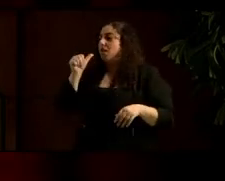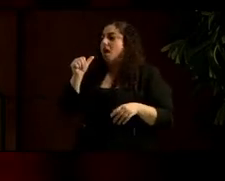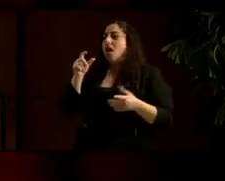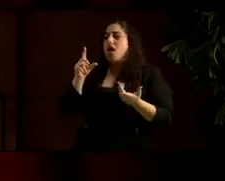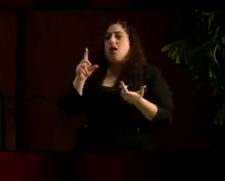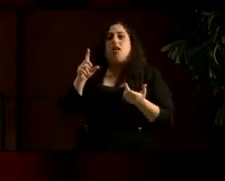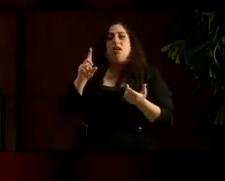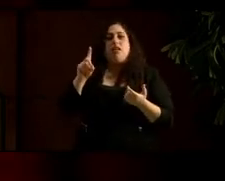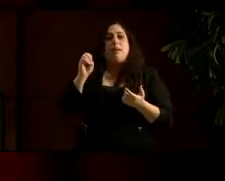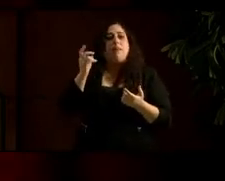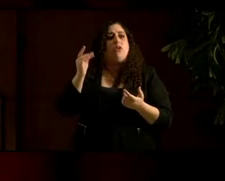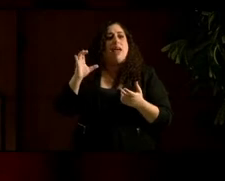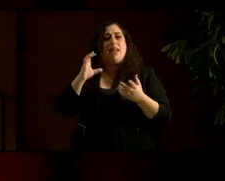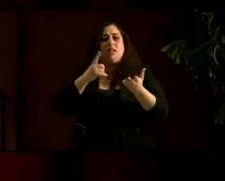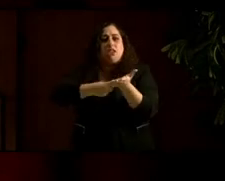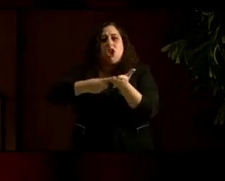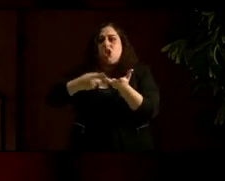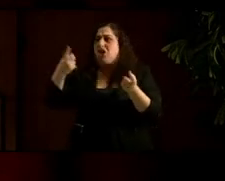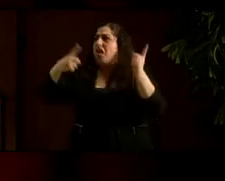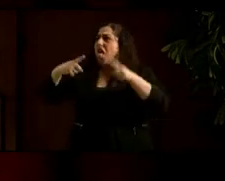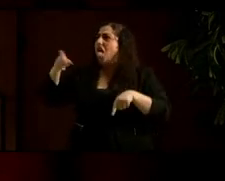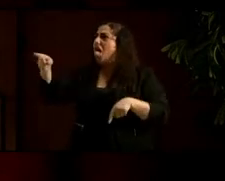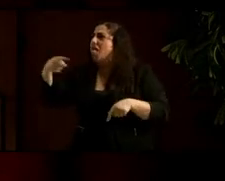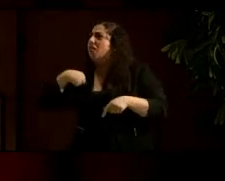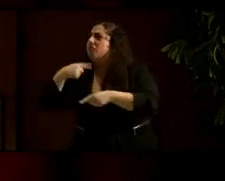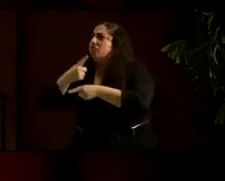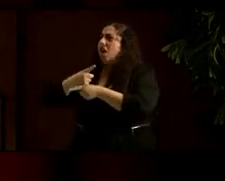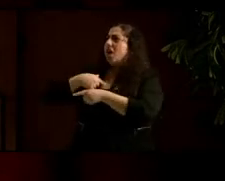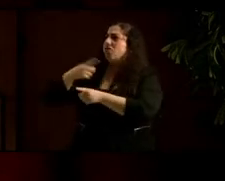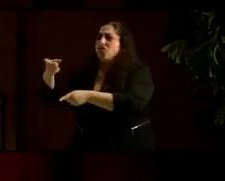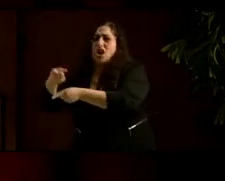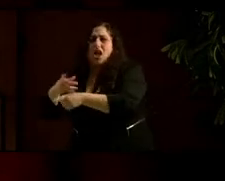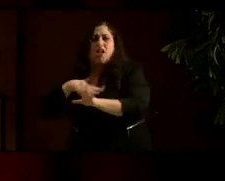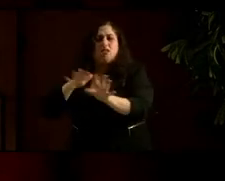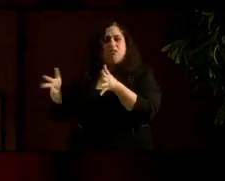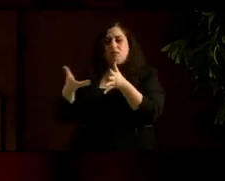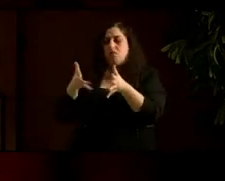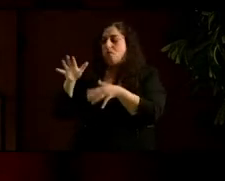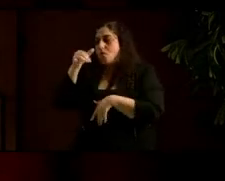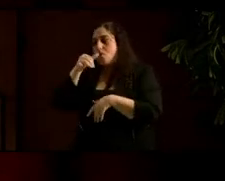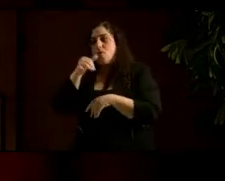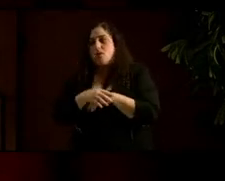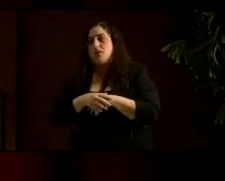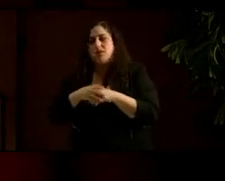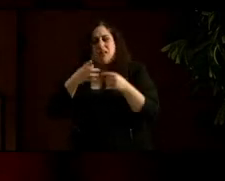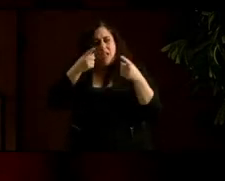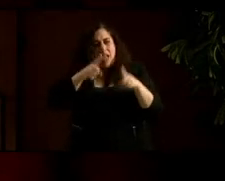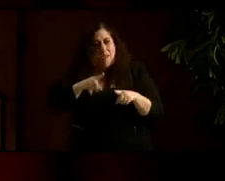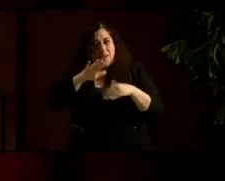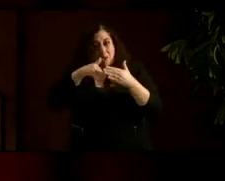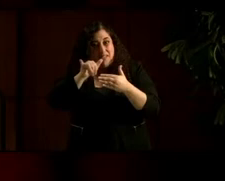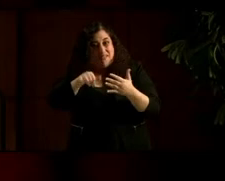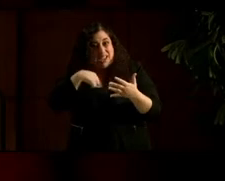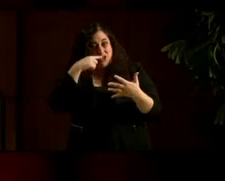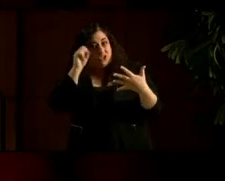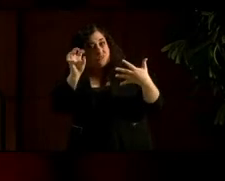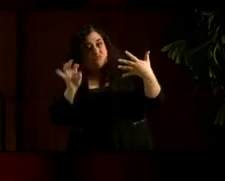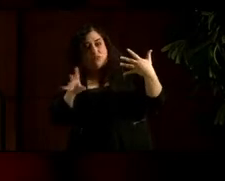discourse. All while we lived, struggled, and worked resolutely through a global pandemic.